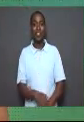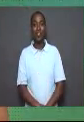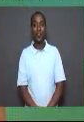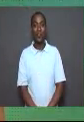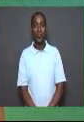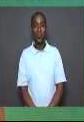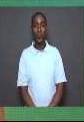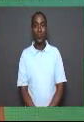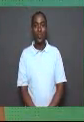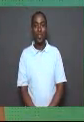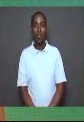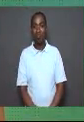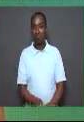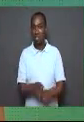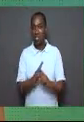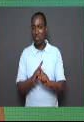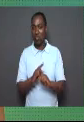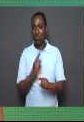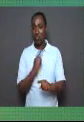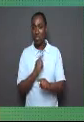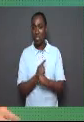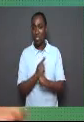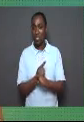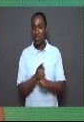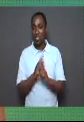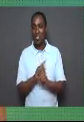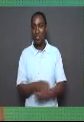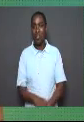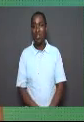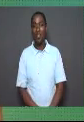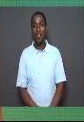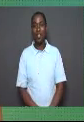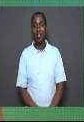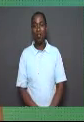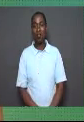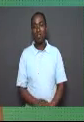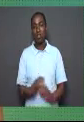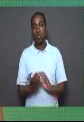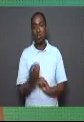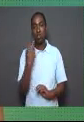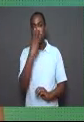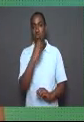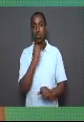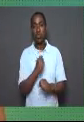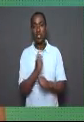Did you label your diagram correctly? If so, great work.